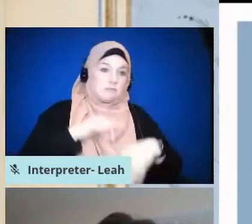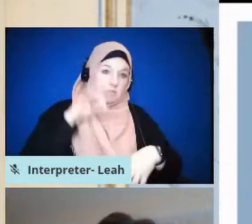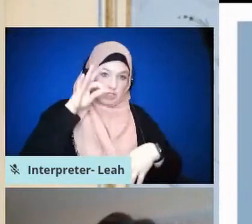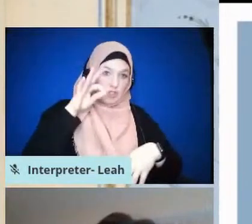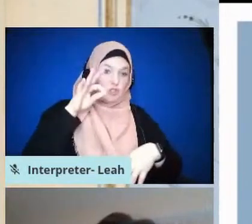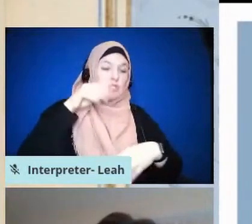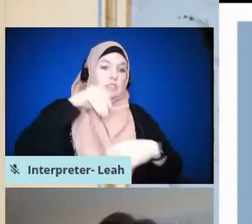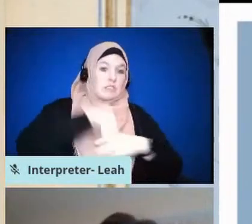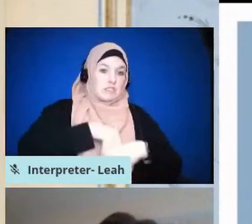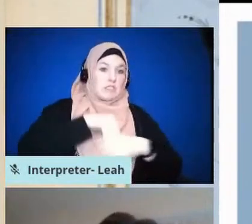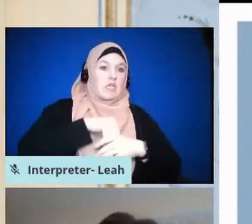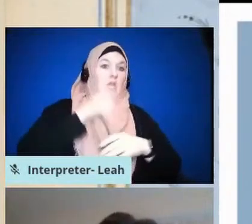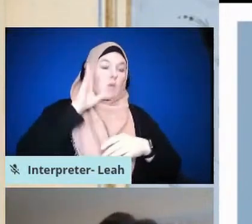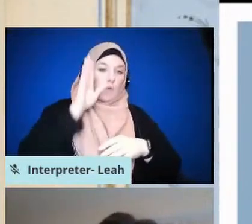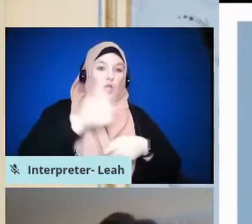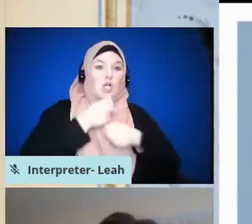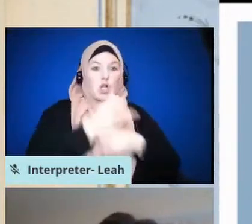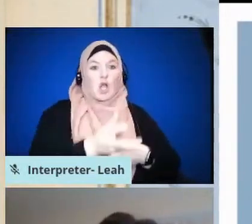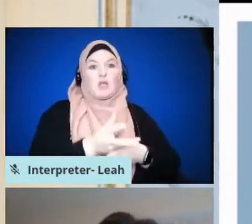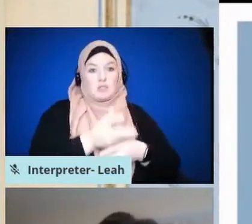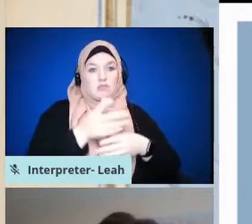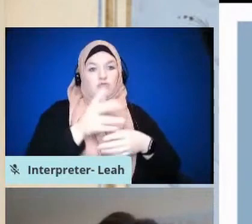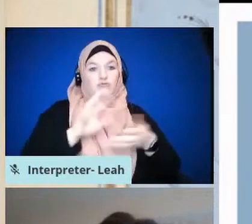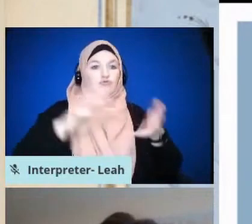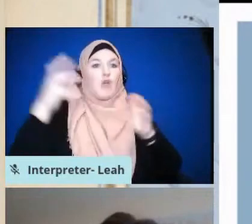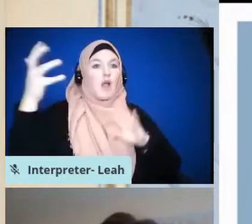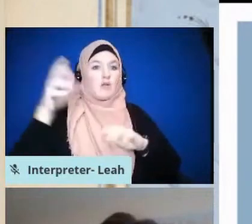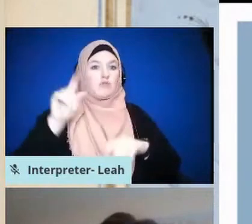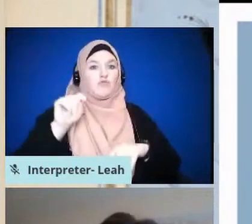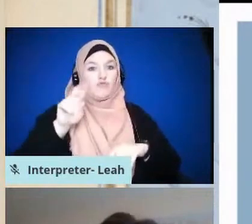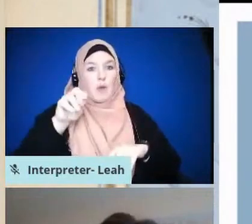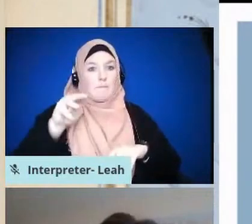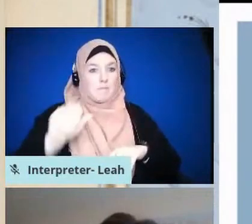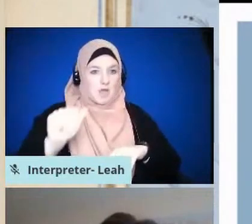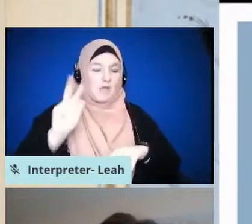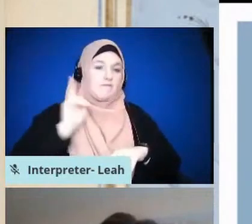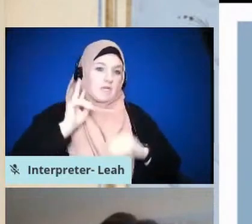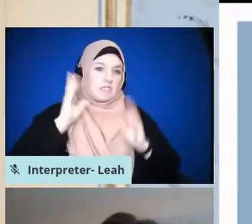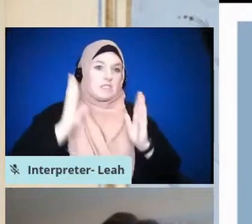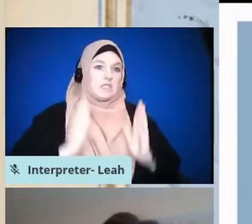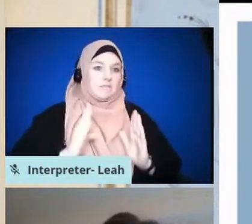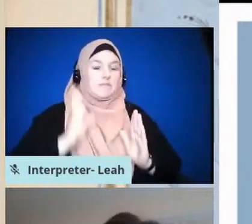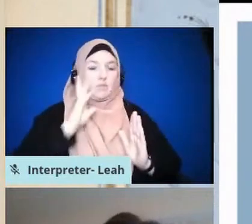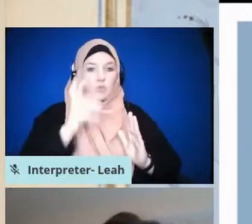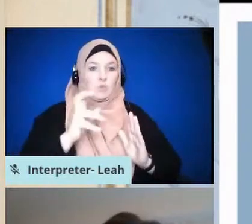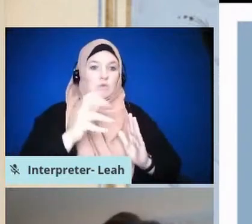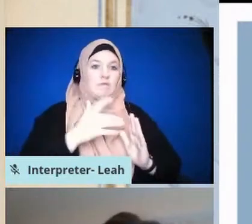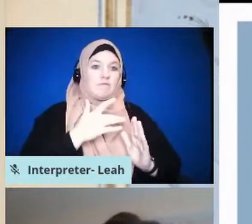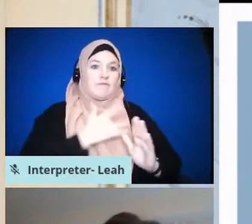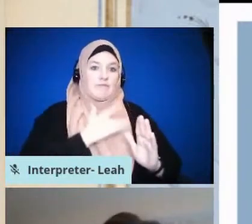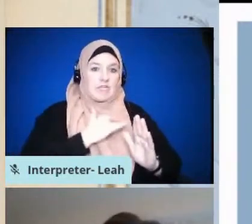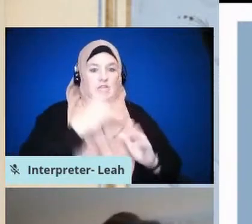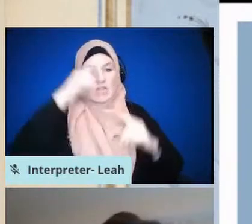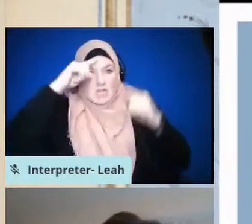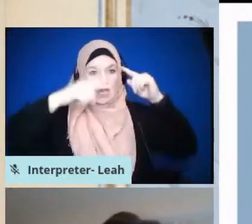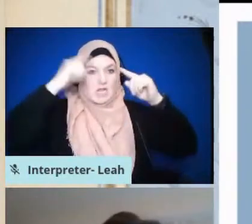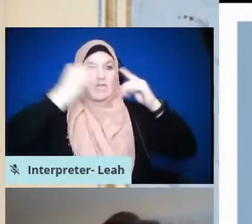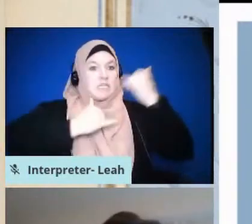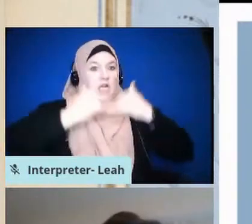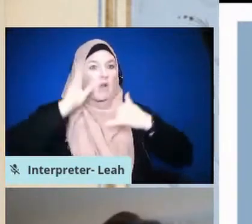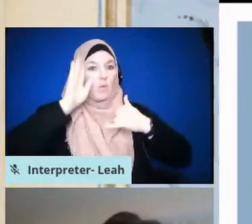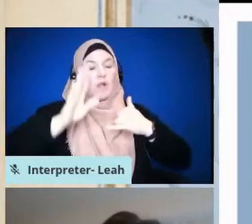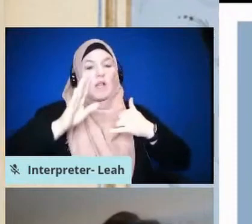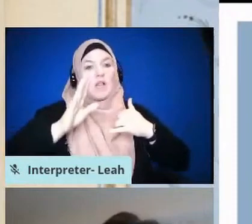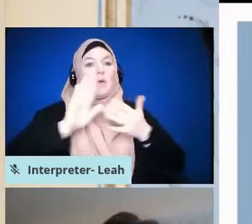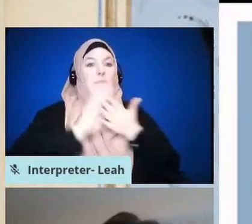being and will cause the trauma victims uh, to endorse these cognitive errors, and it will